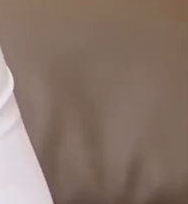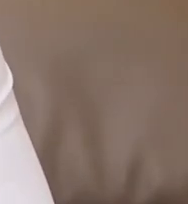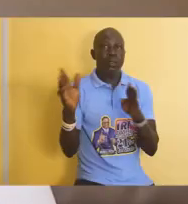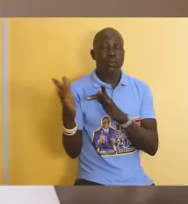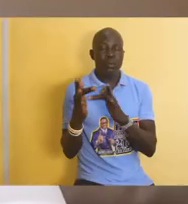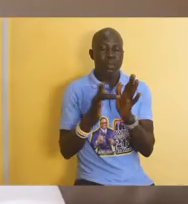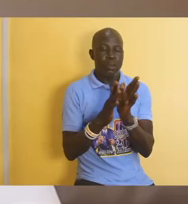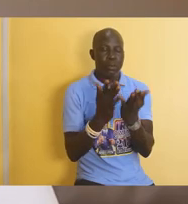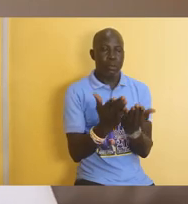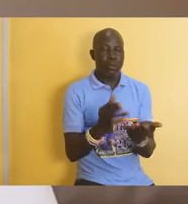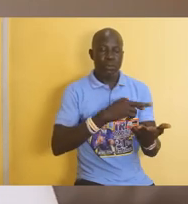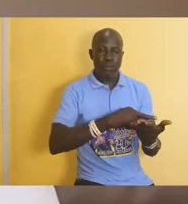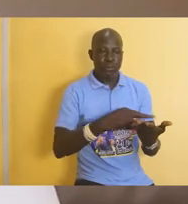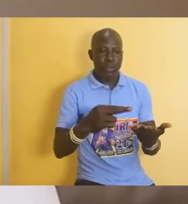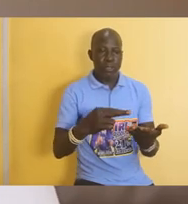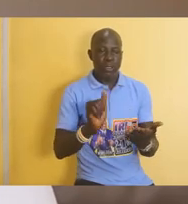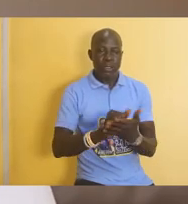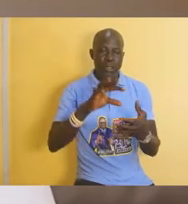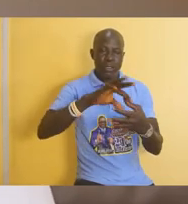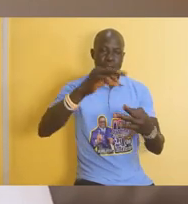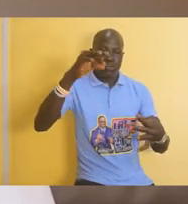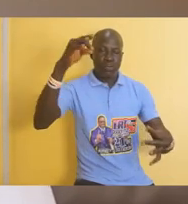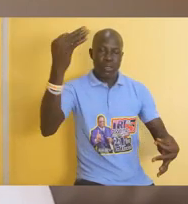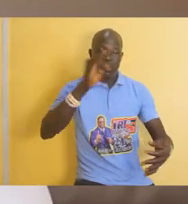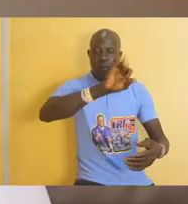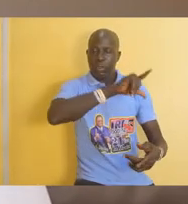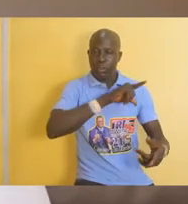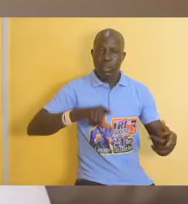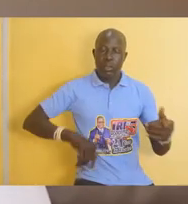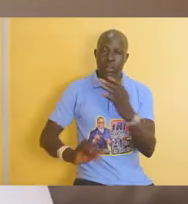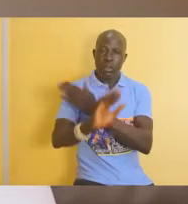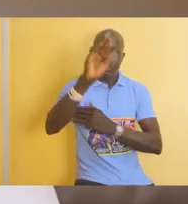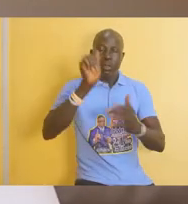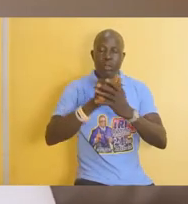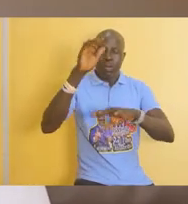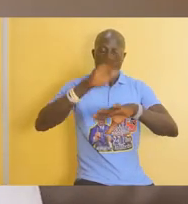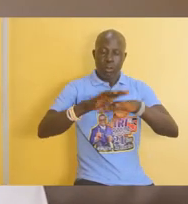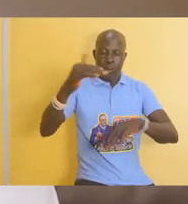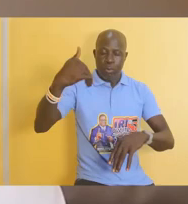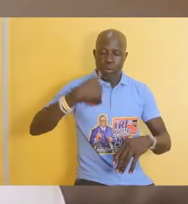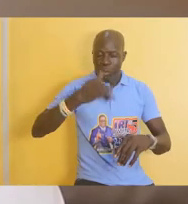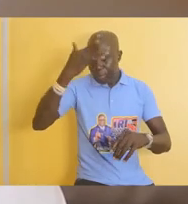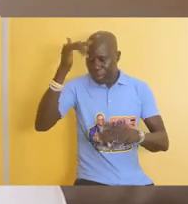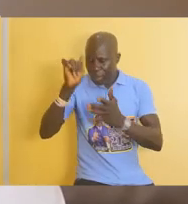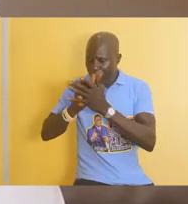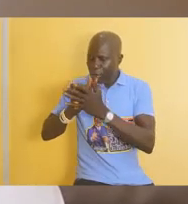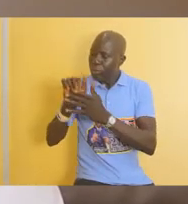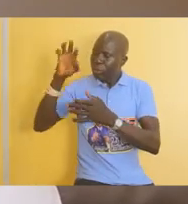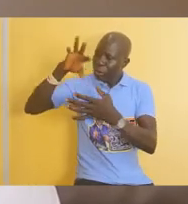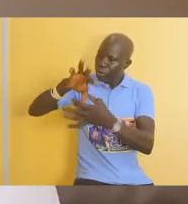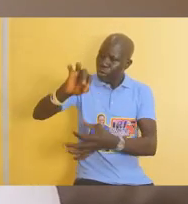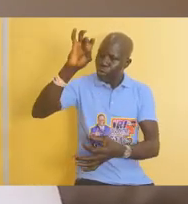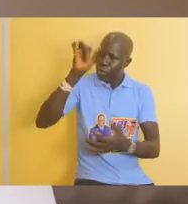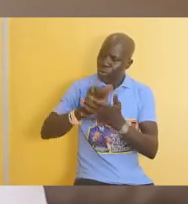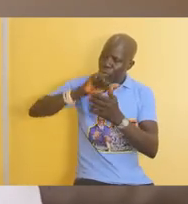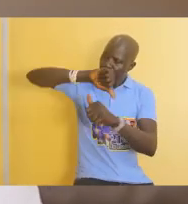bible verse Emi Oluwa Jehova nbe lara mi. The spirit of the Lord God is upon me. Nitori o fi ami ororo yan mi.